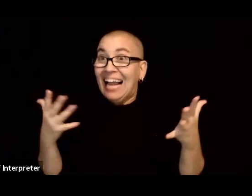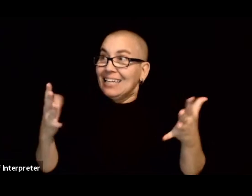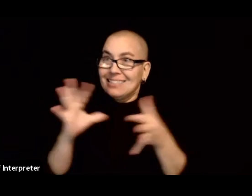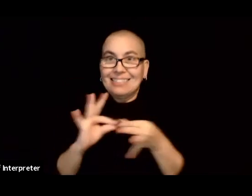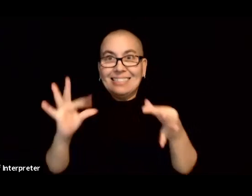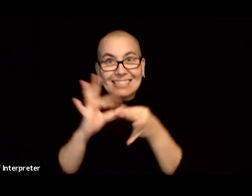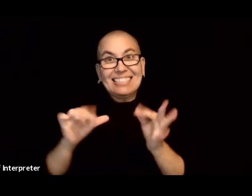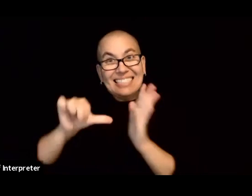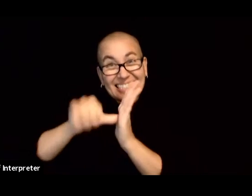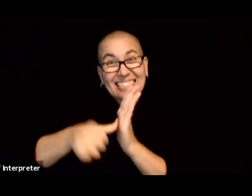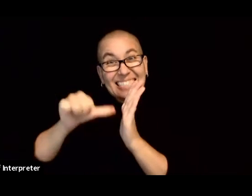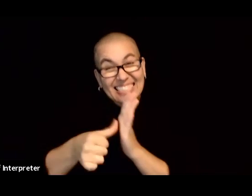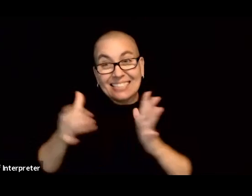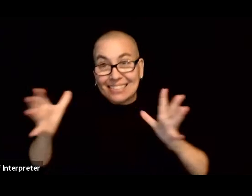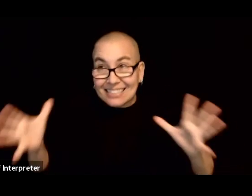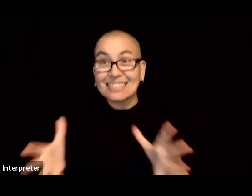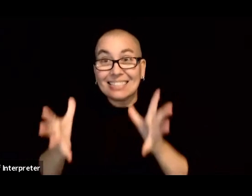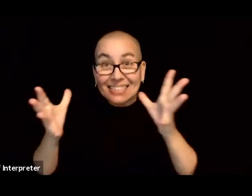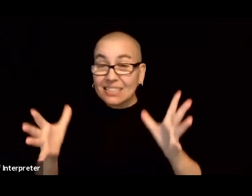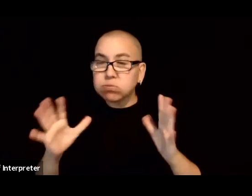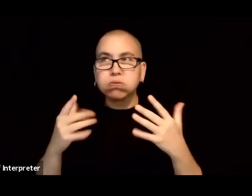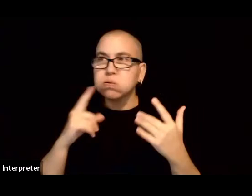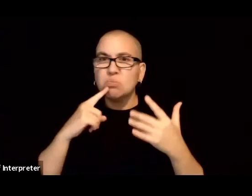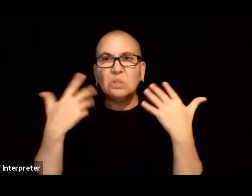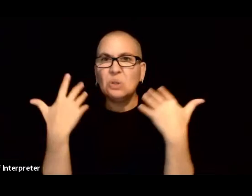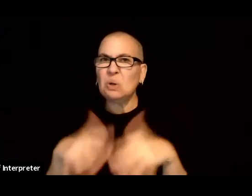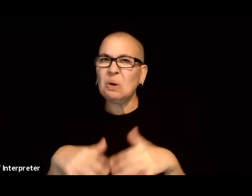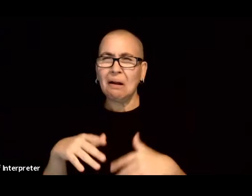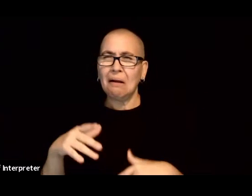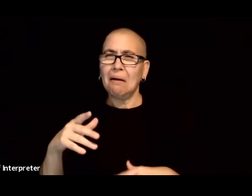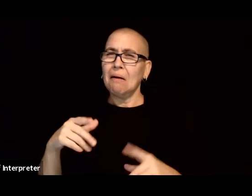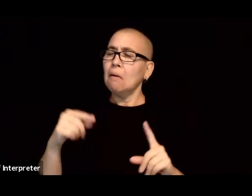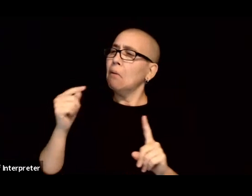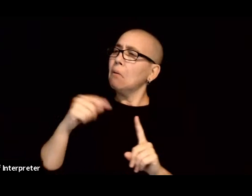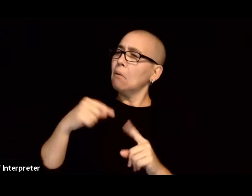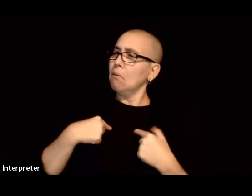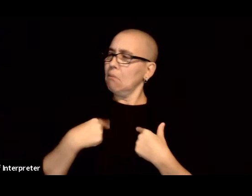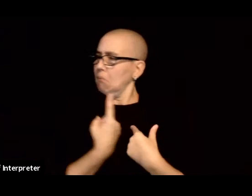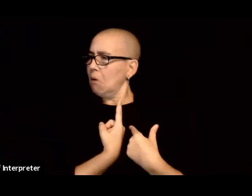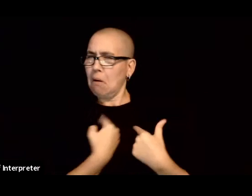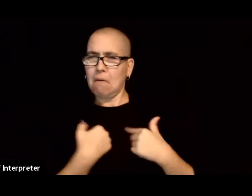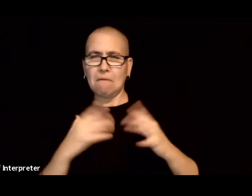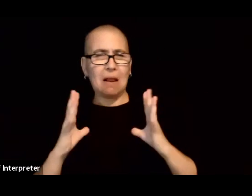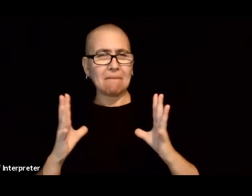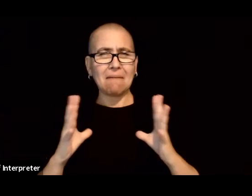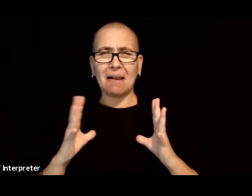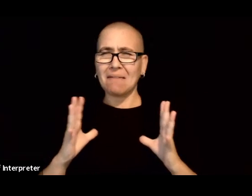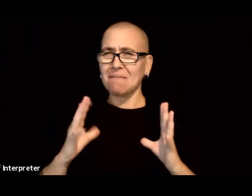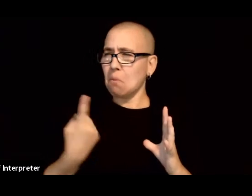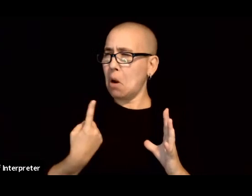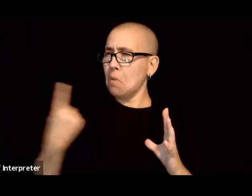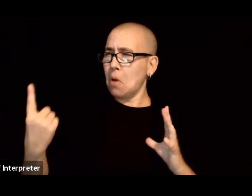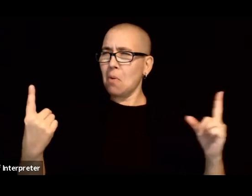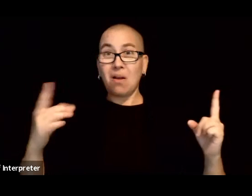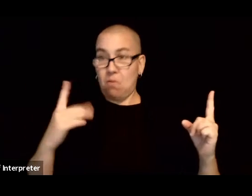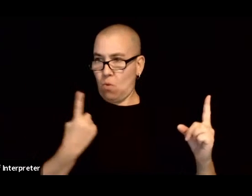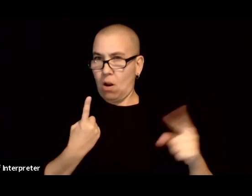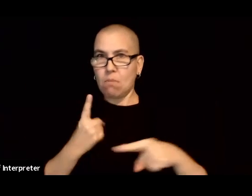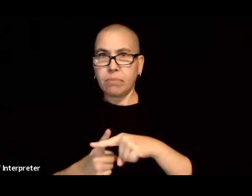ripple effects of more COVID case growth, as Chris explained a minute ago. I'll just add